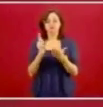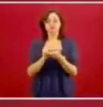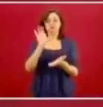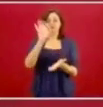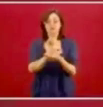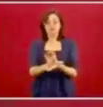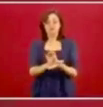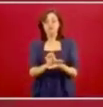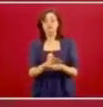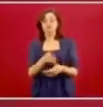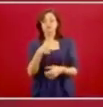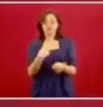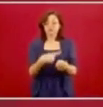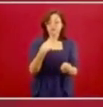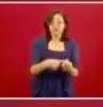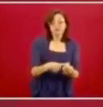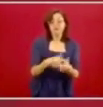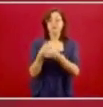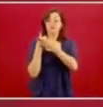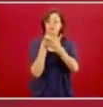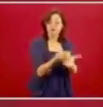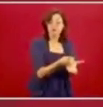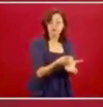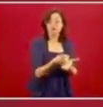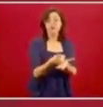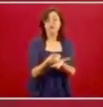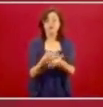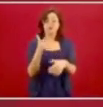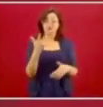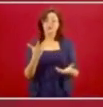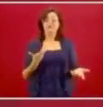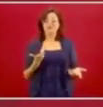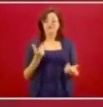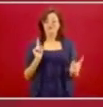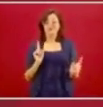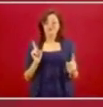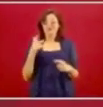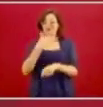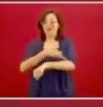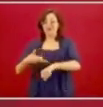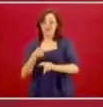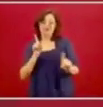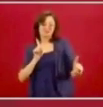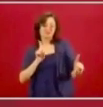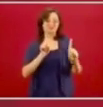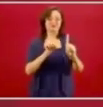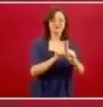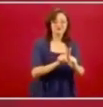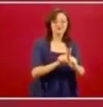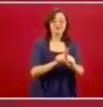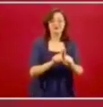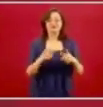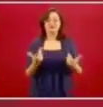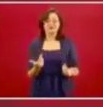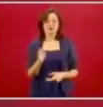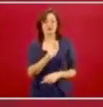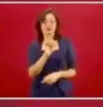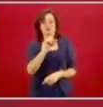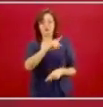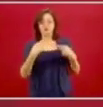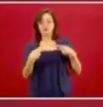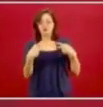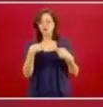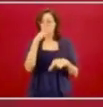other population to lower the risk while still providing support for this person who needs